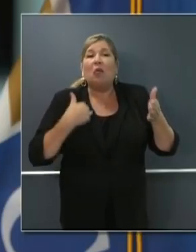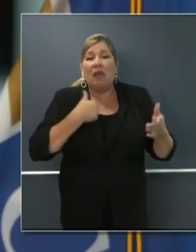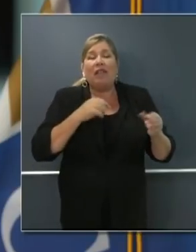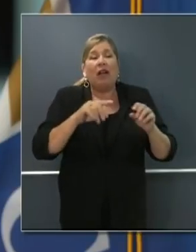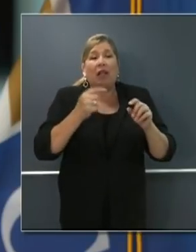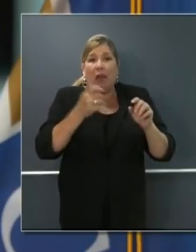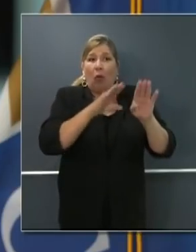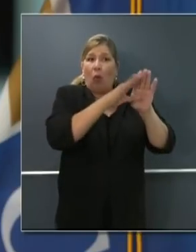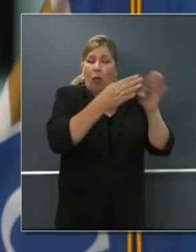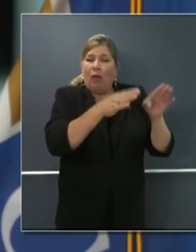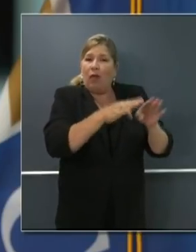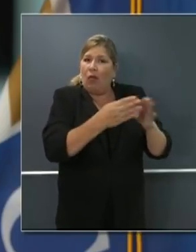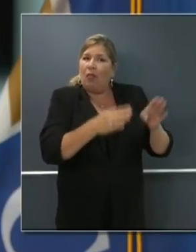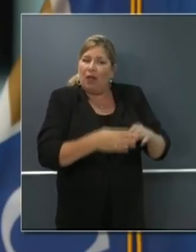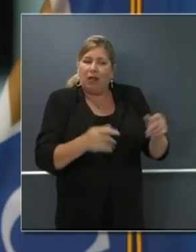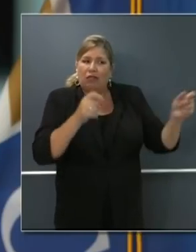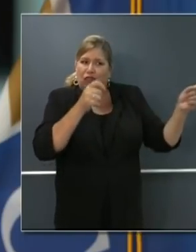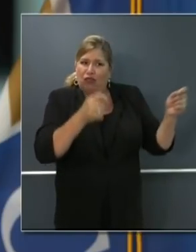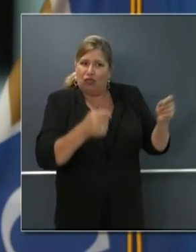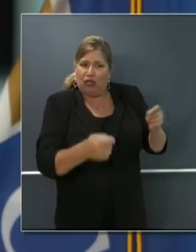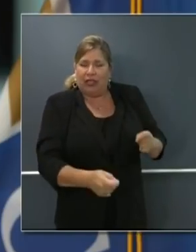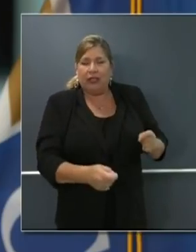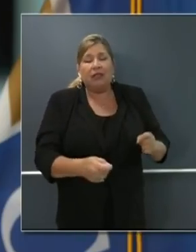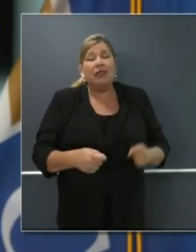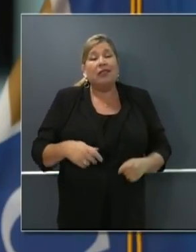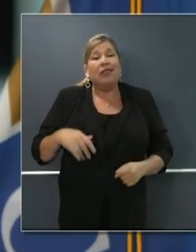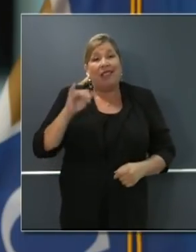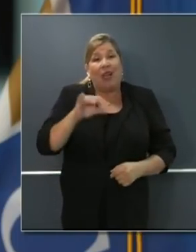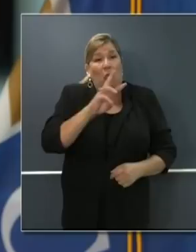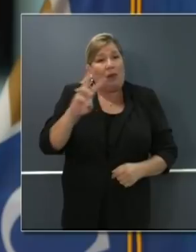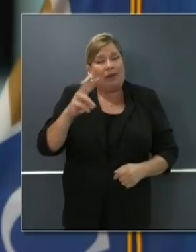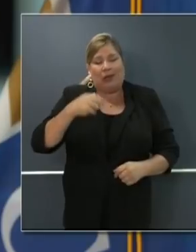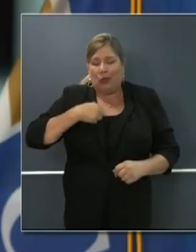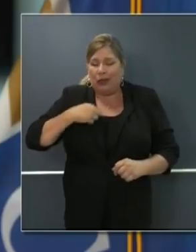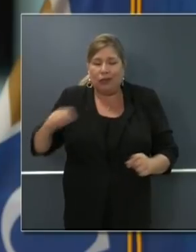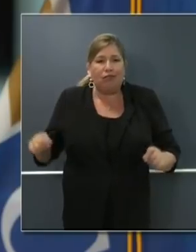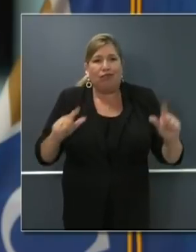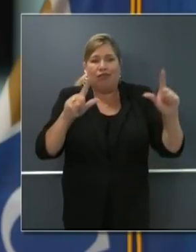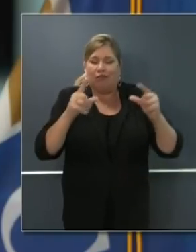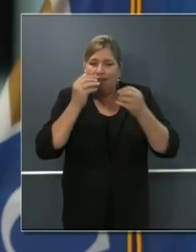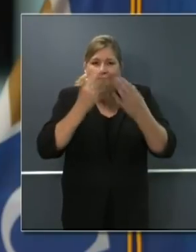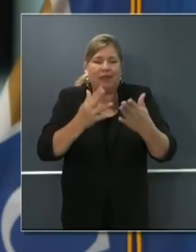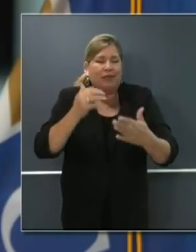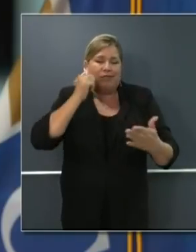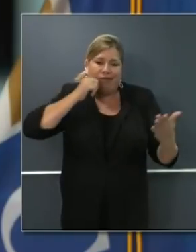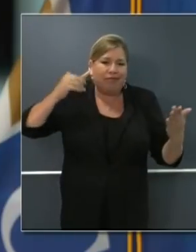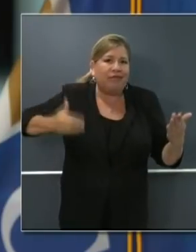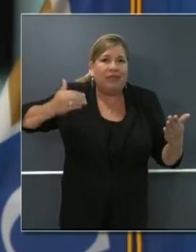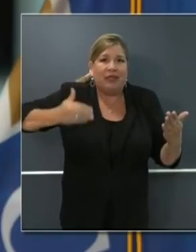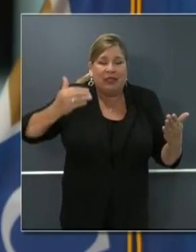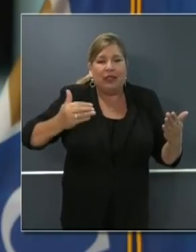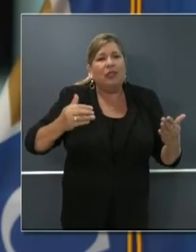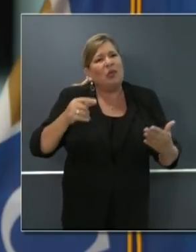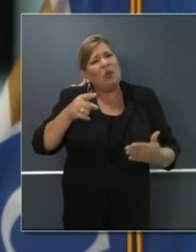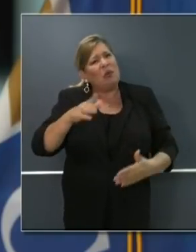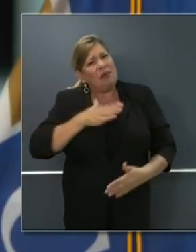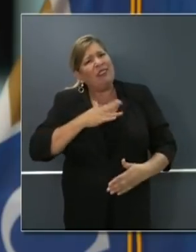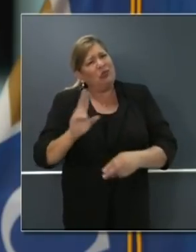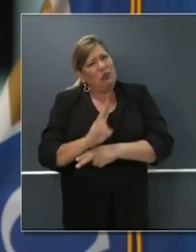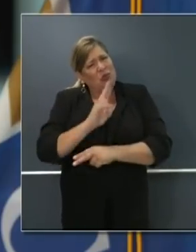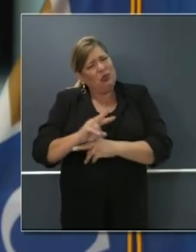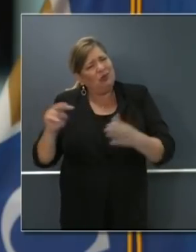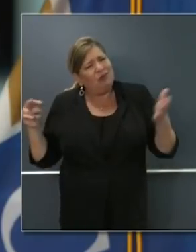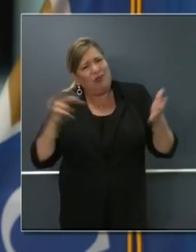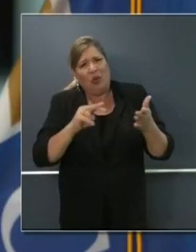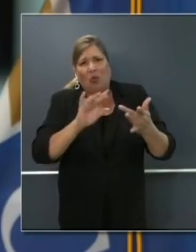continue to update them. As I said, that site gets updated fairly consistently. Just want to make sure that you avail yourself to it. And we, of